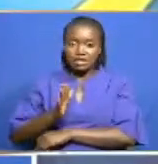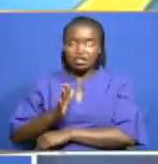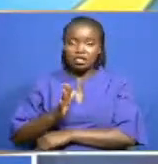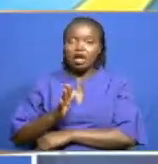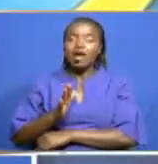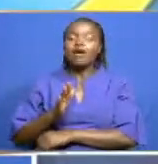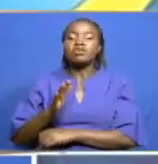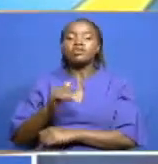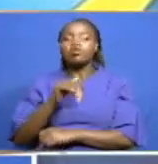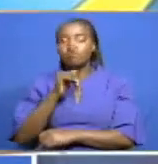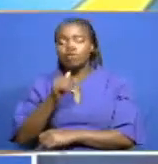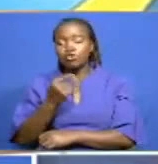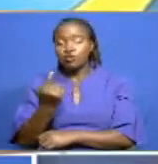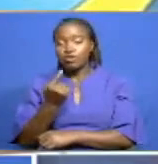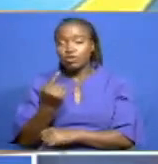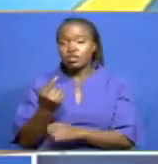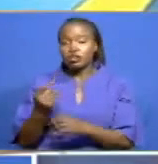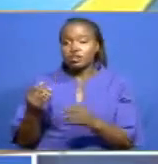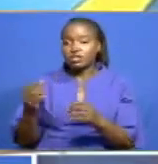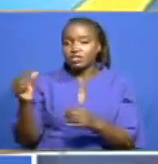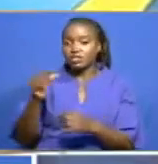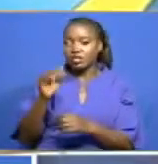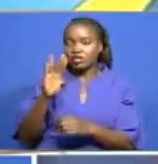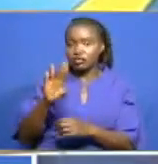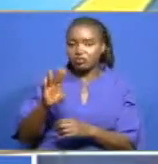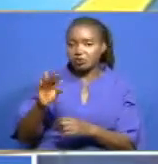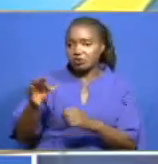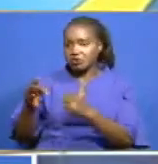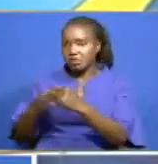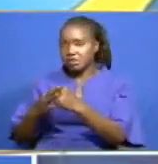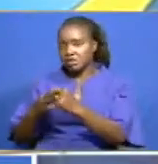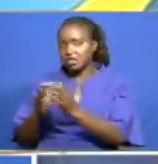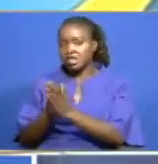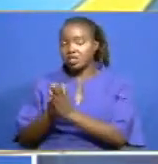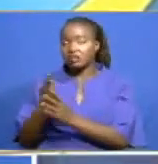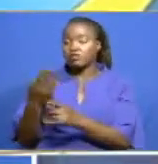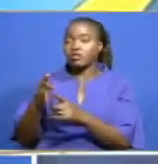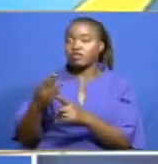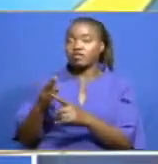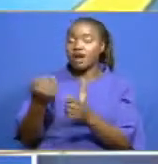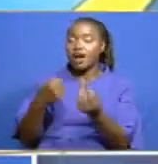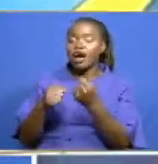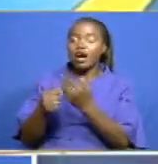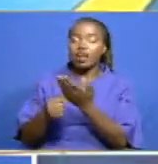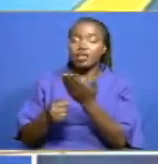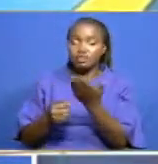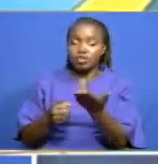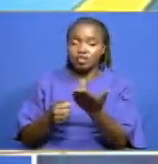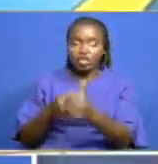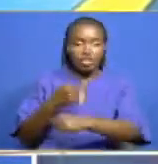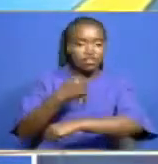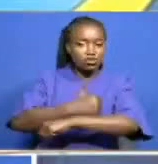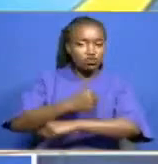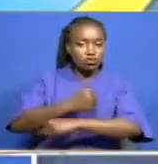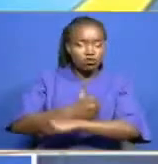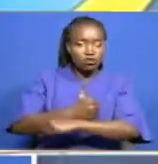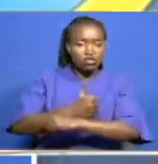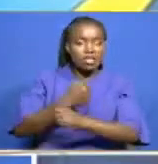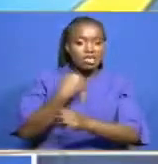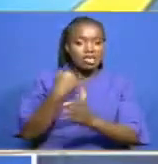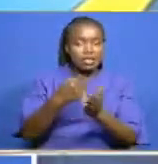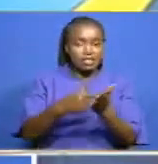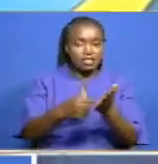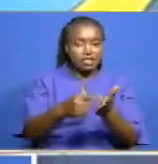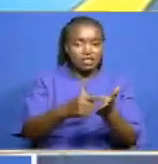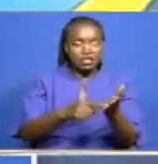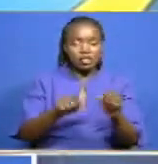Ministry of Education. And as Wycliffe Oketch reports, Professor Magoha says action will be taken against schools found to be contravening